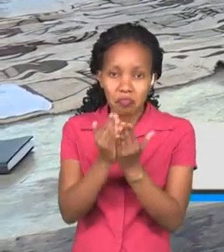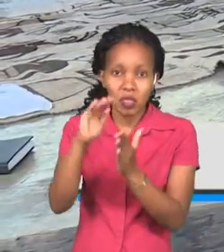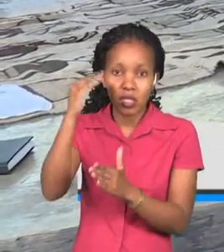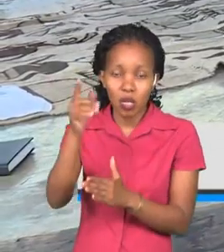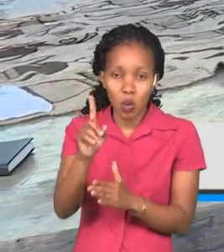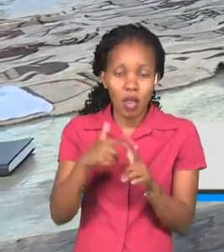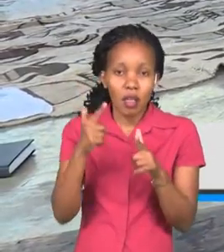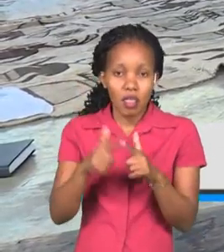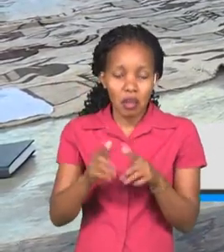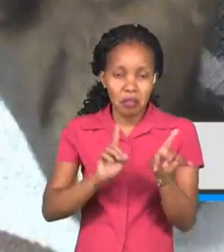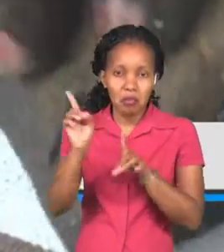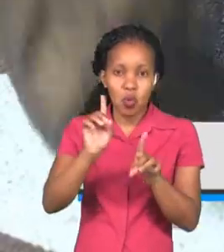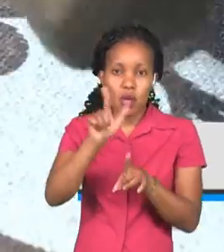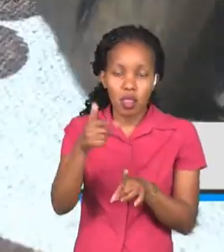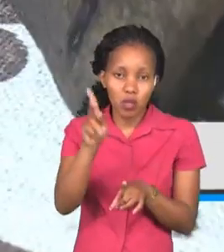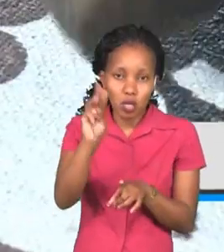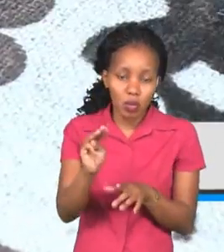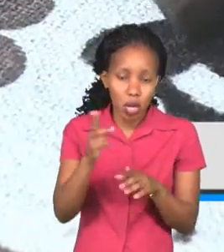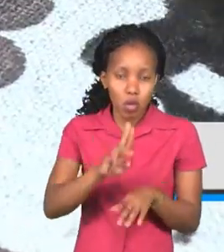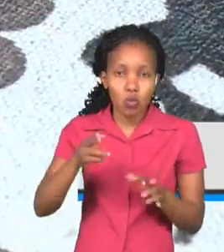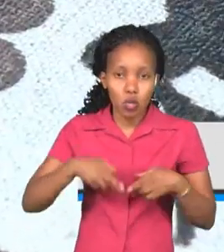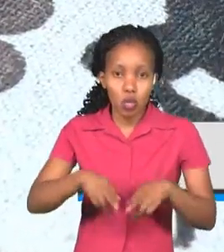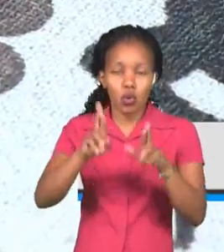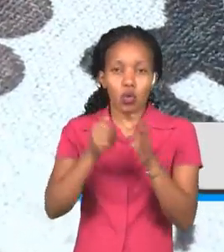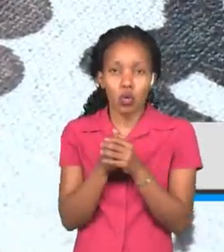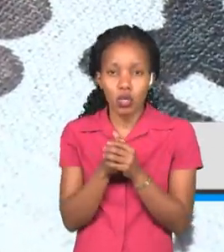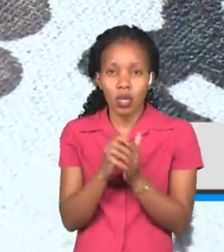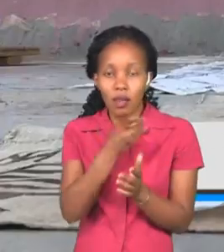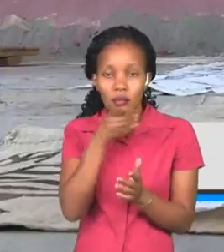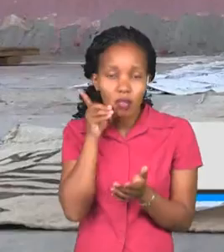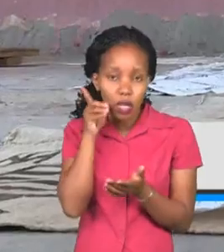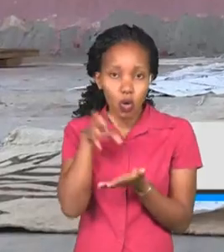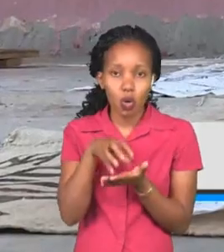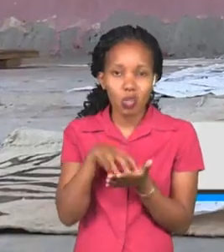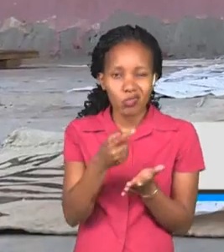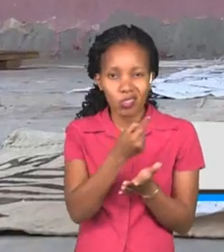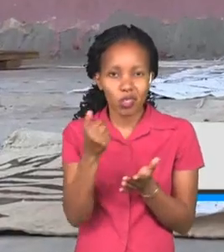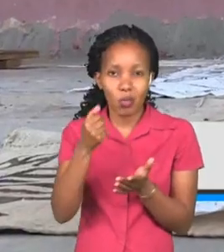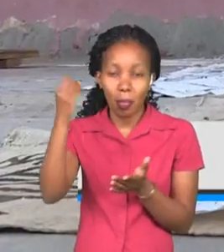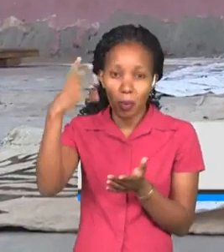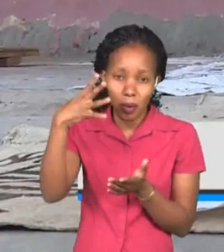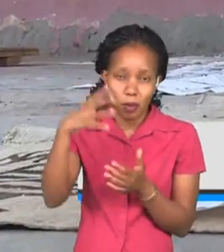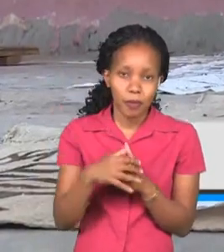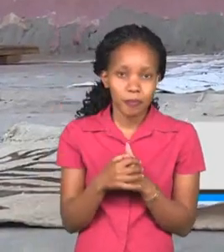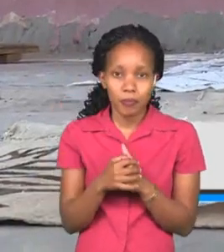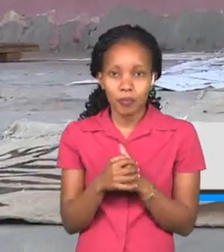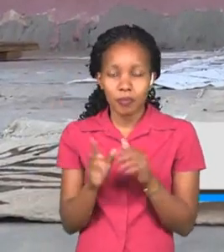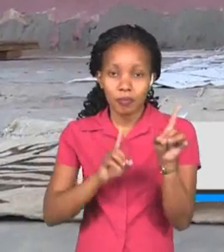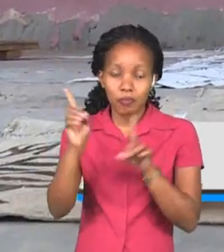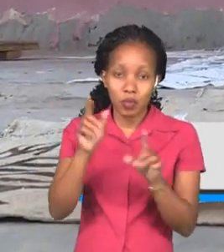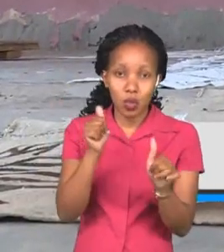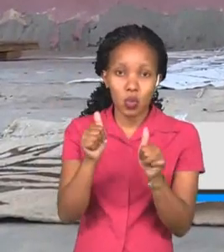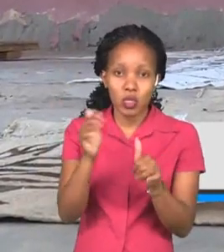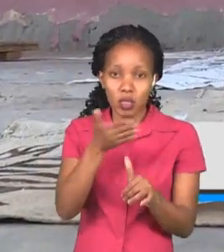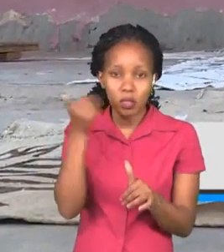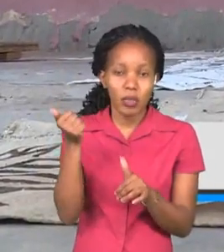then travel the remaining 1,000 kilometers by road in scorching dry conditions with little shade from the sun, an adventure more suited